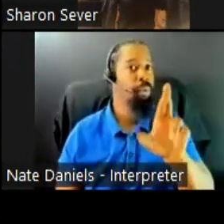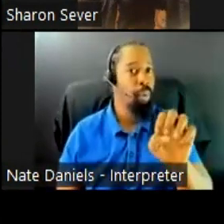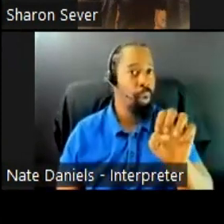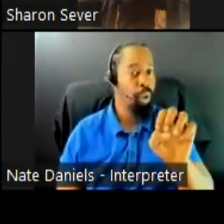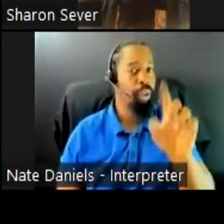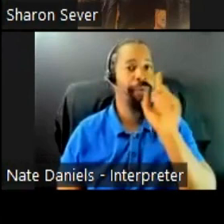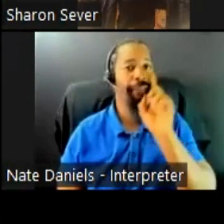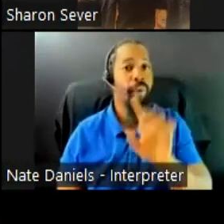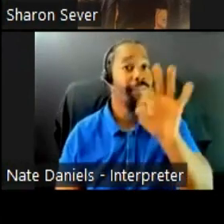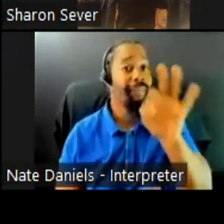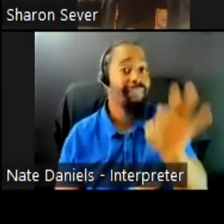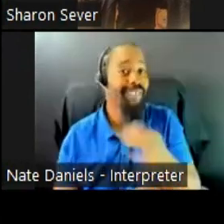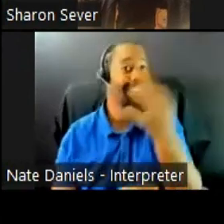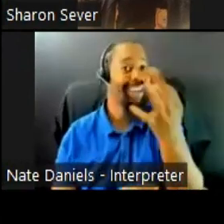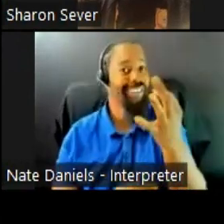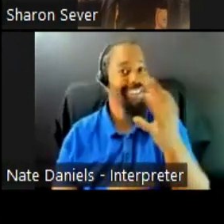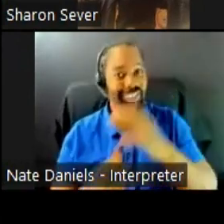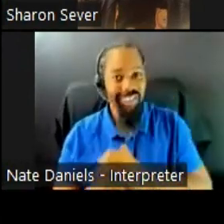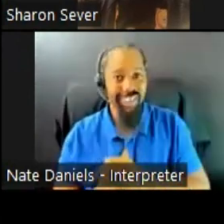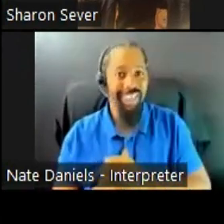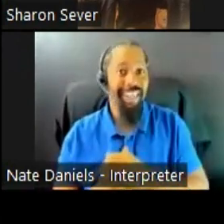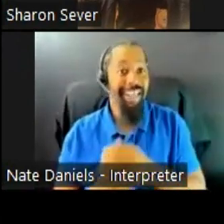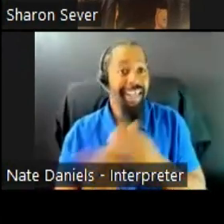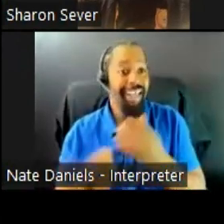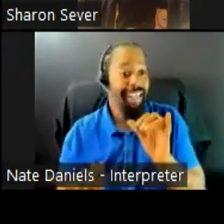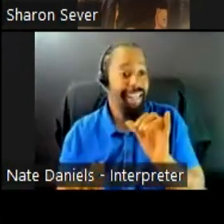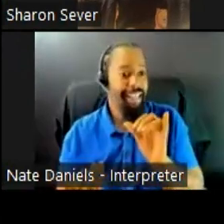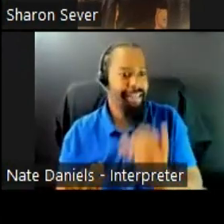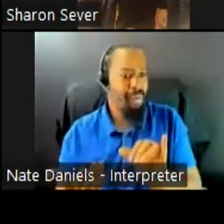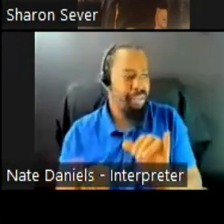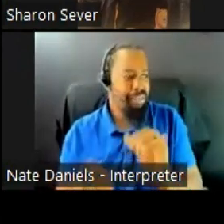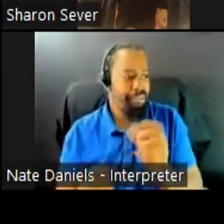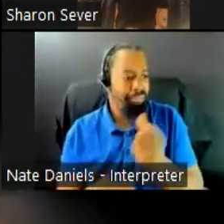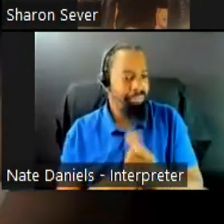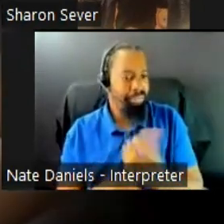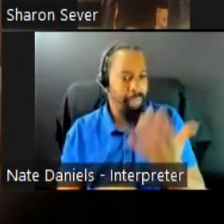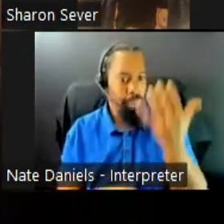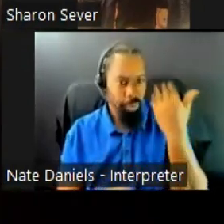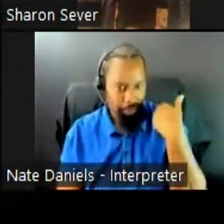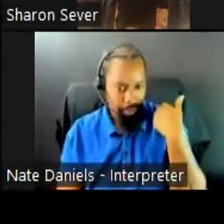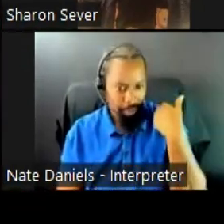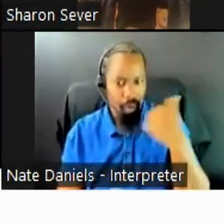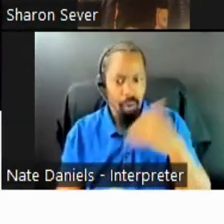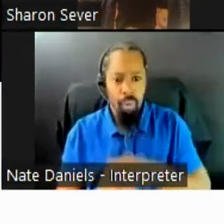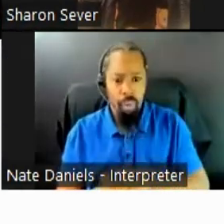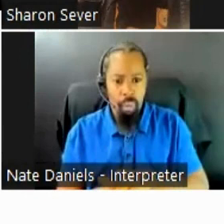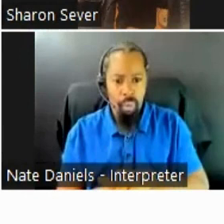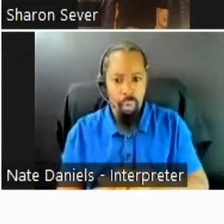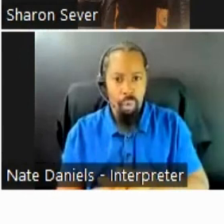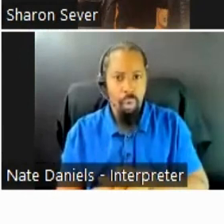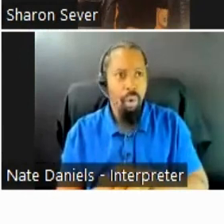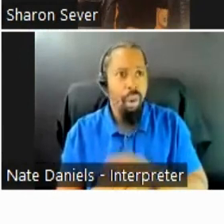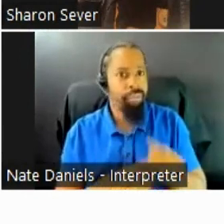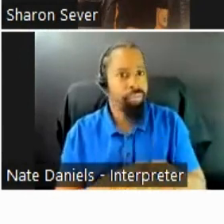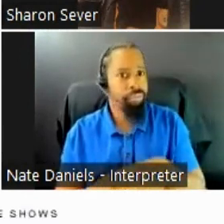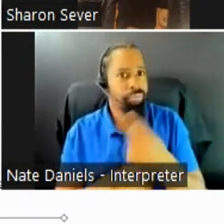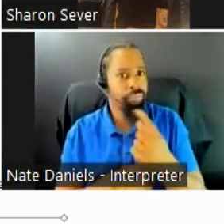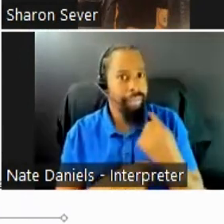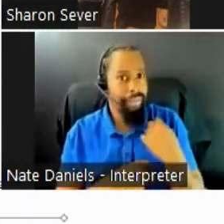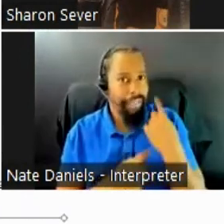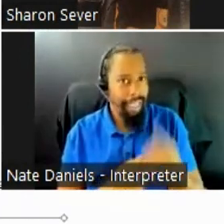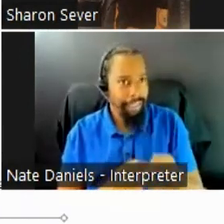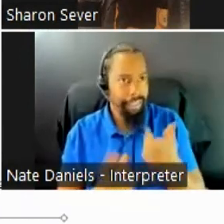Syndicale of the Haute Couture. And that was a few years ago. And since then, we've